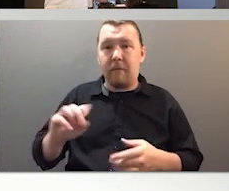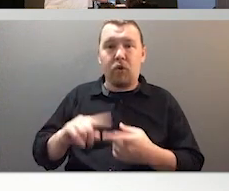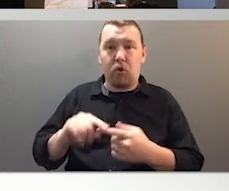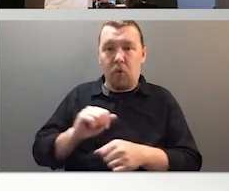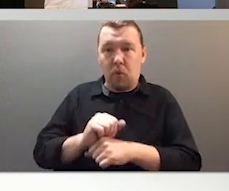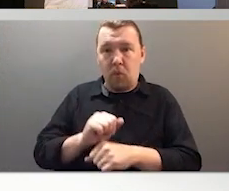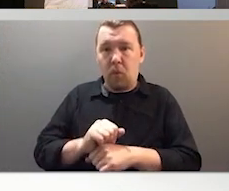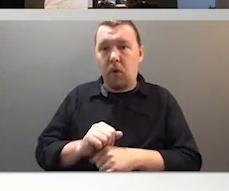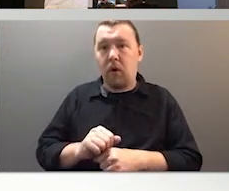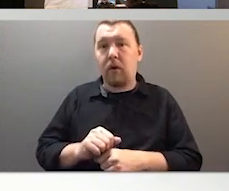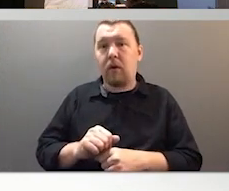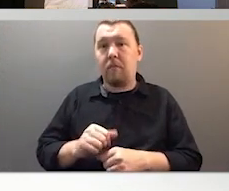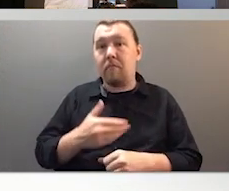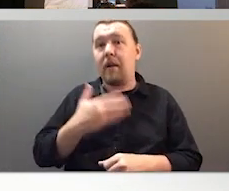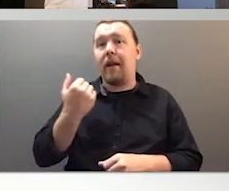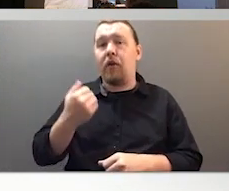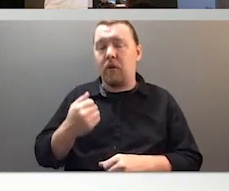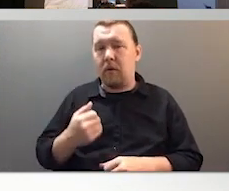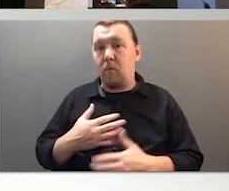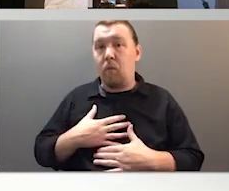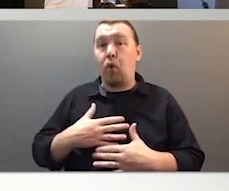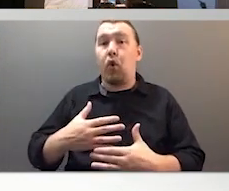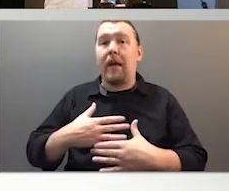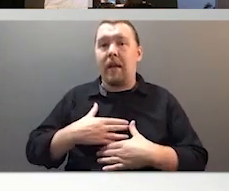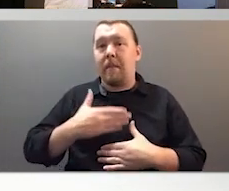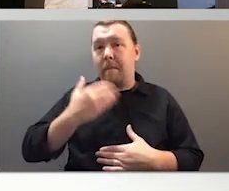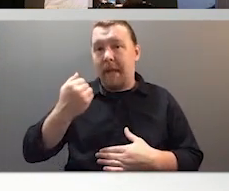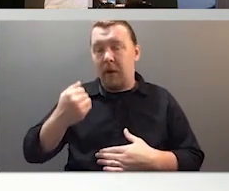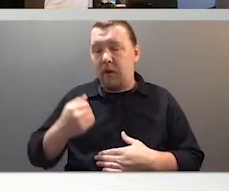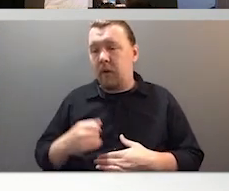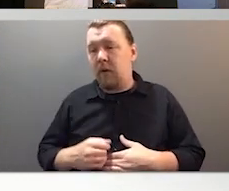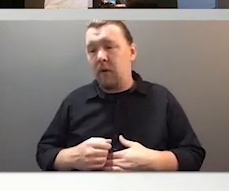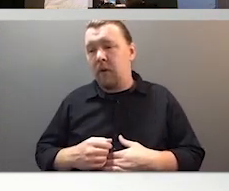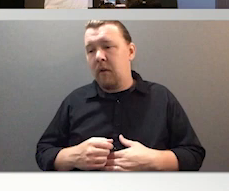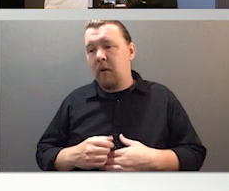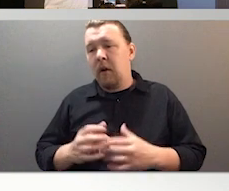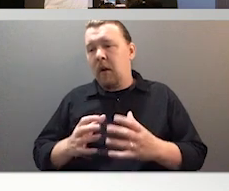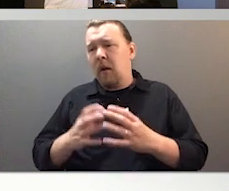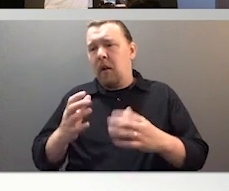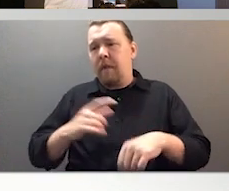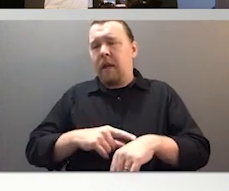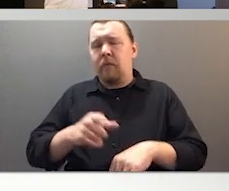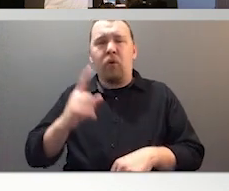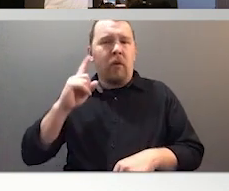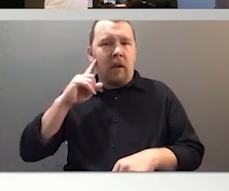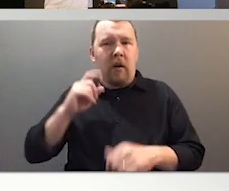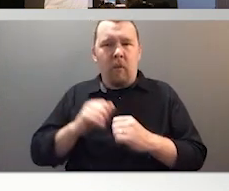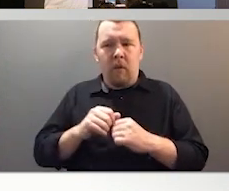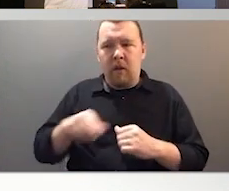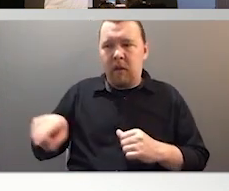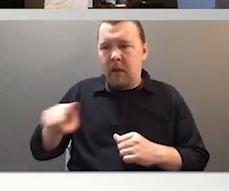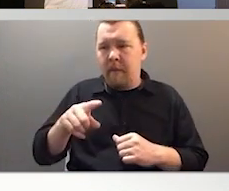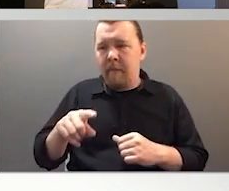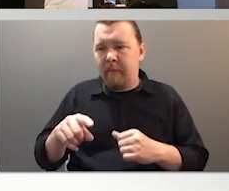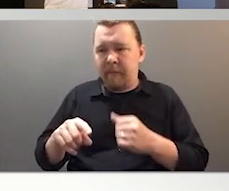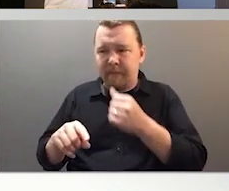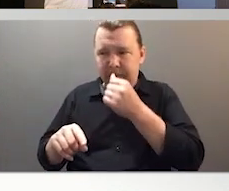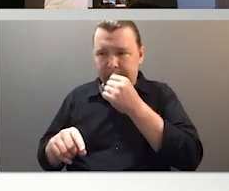just a little bit better? Instead of, a lot of times you'll hear with these individuals, and now I'm banging the